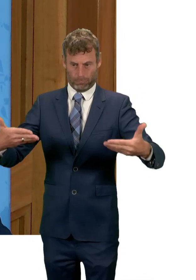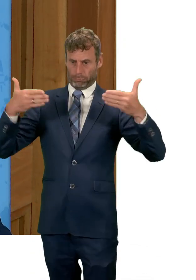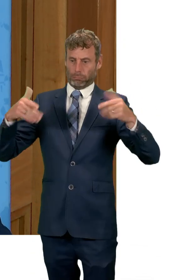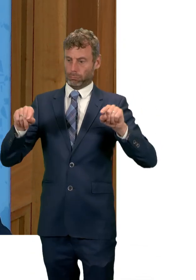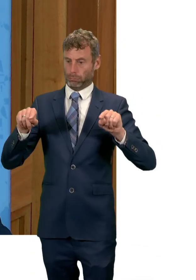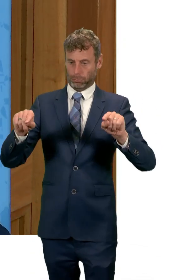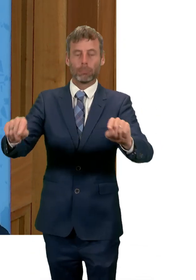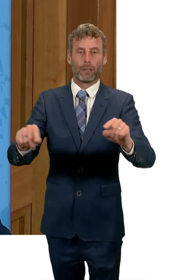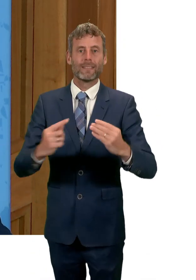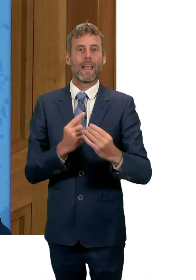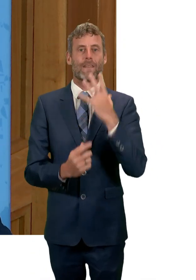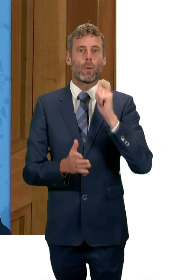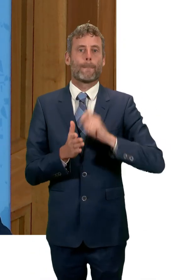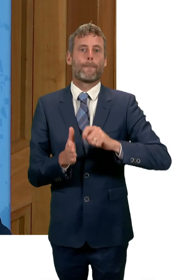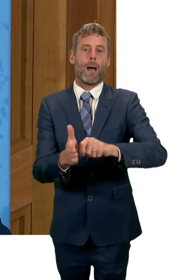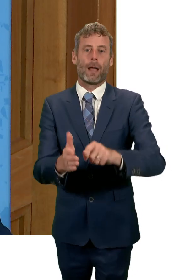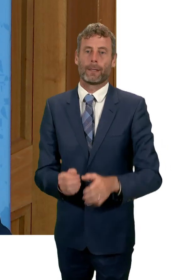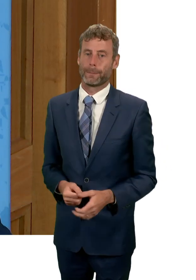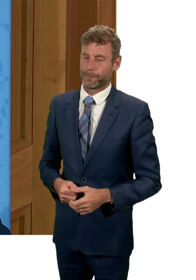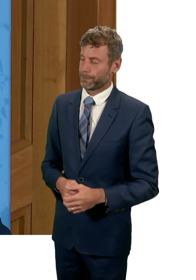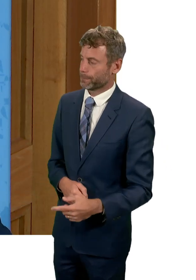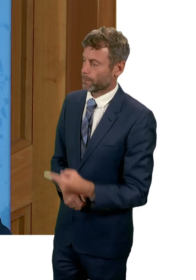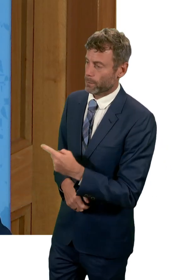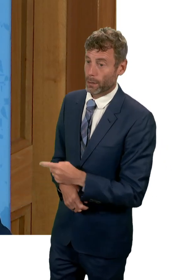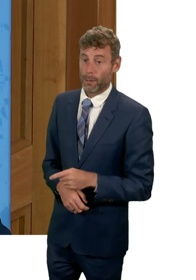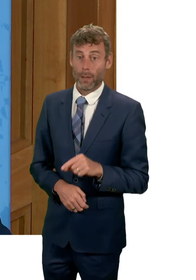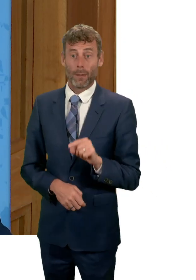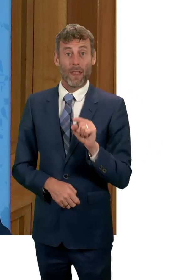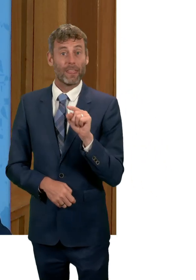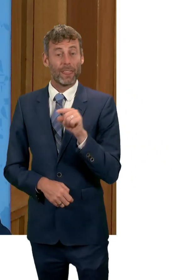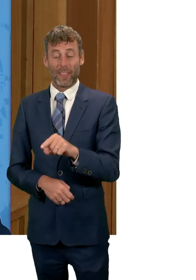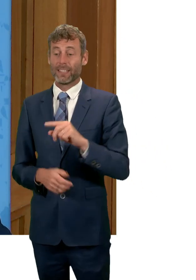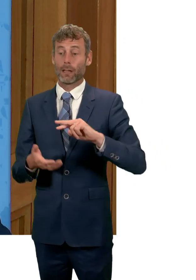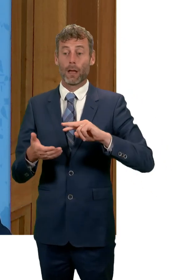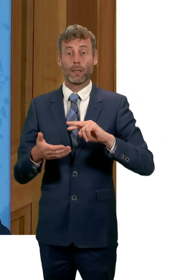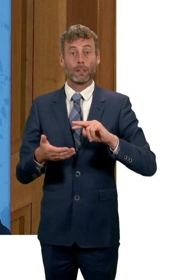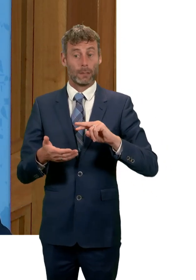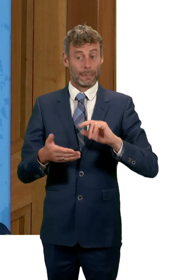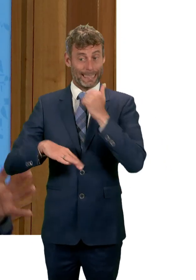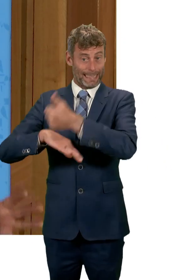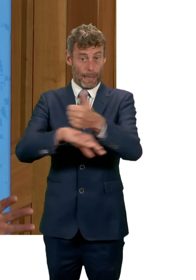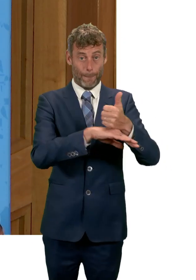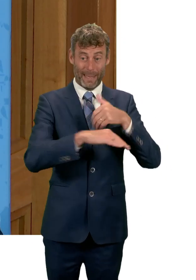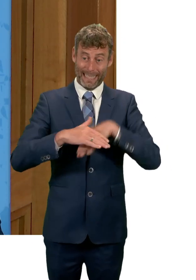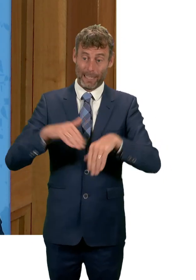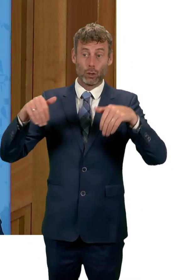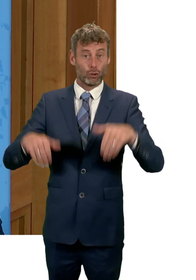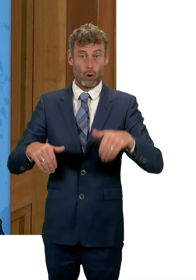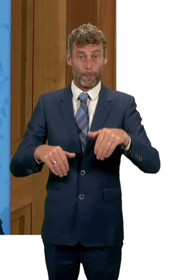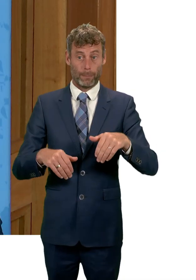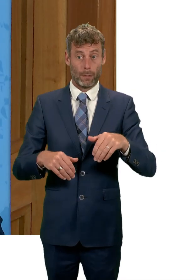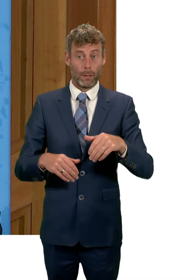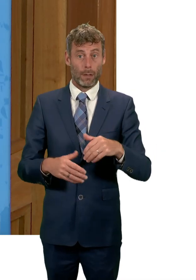widen equality. So it seemed to have an effect right across different socio-demographic groups. So I agree with your